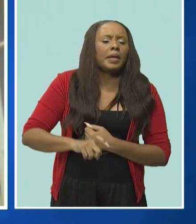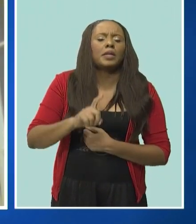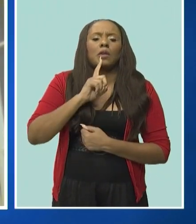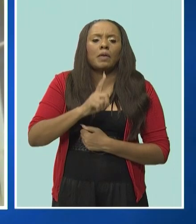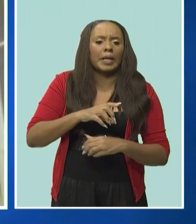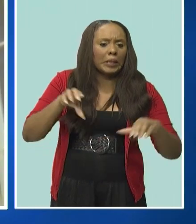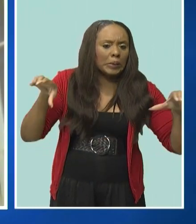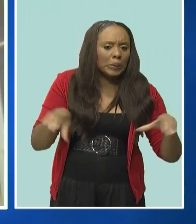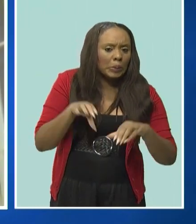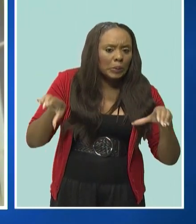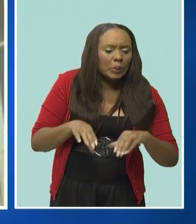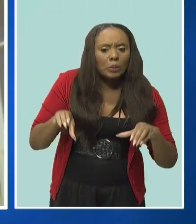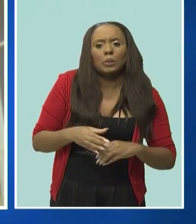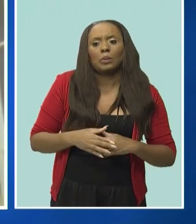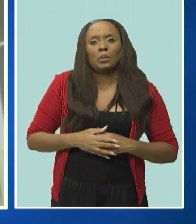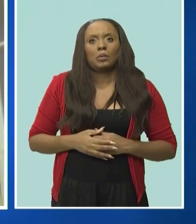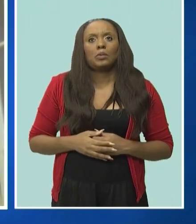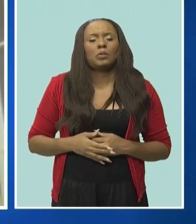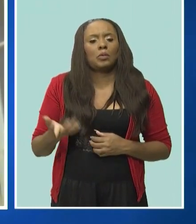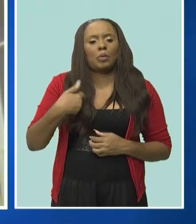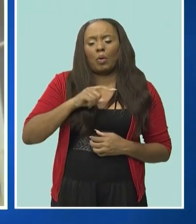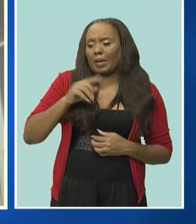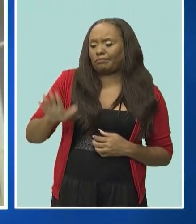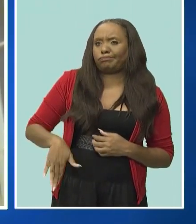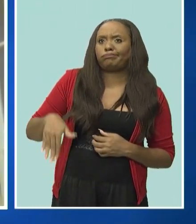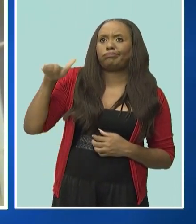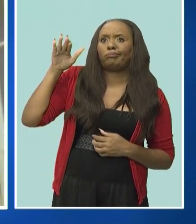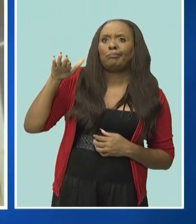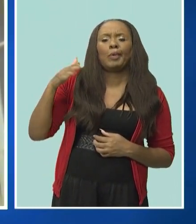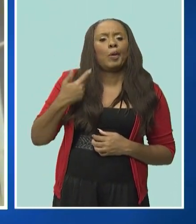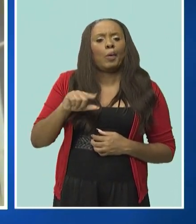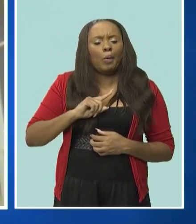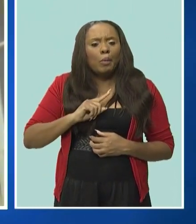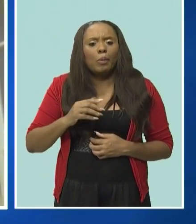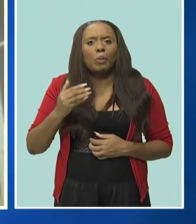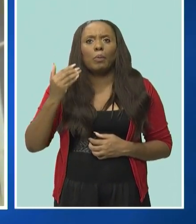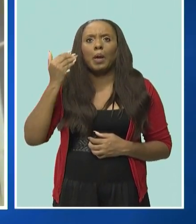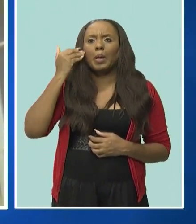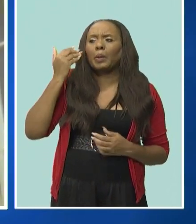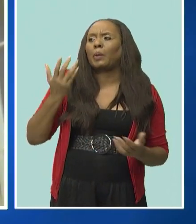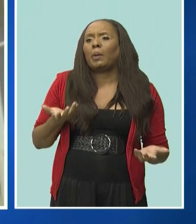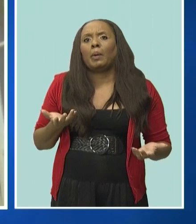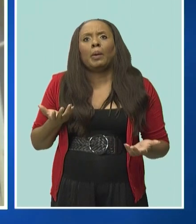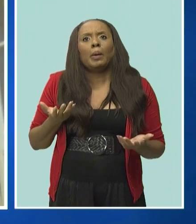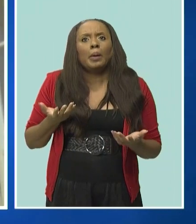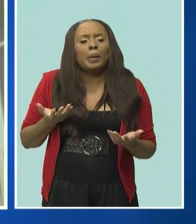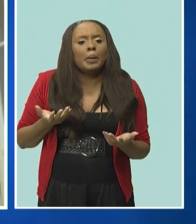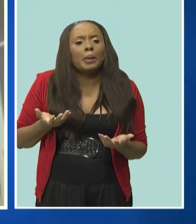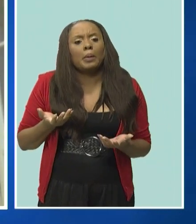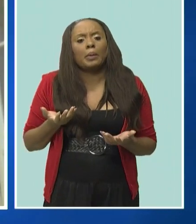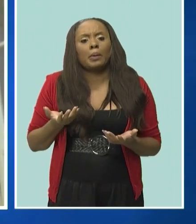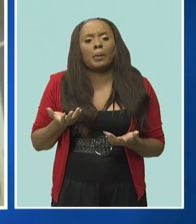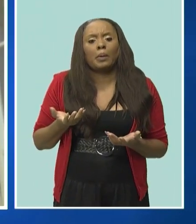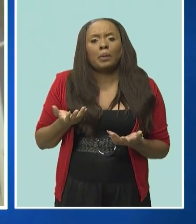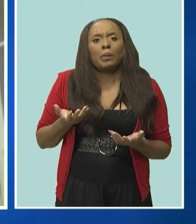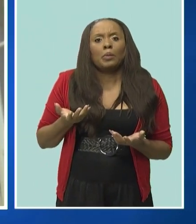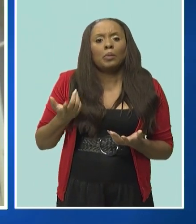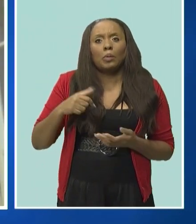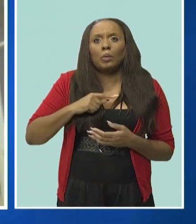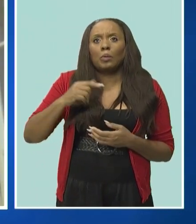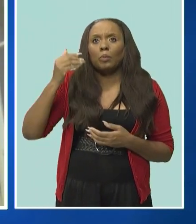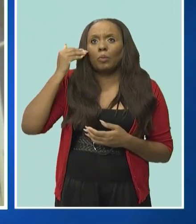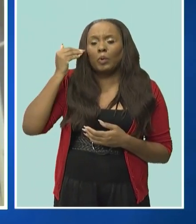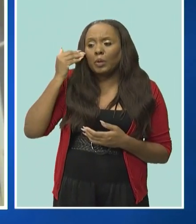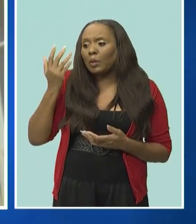is a saying that, we come up knowing as young people and children, it says is an ounce of prevention is better